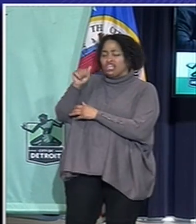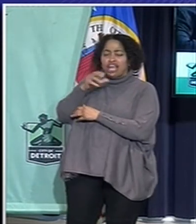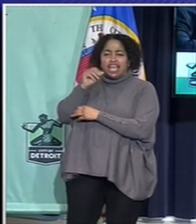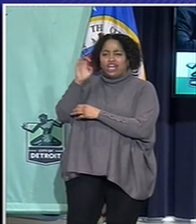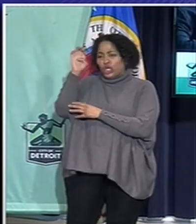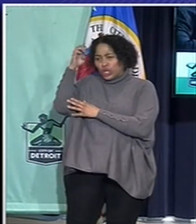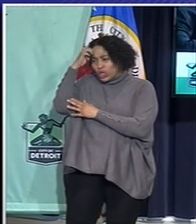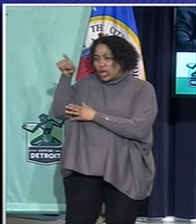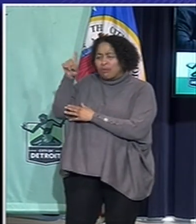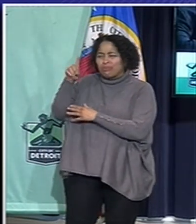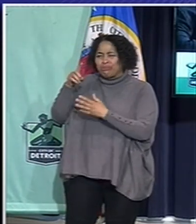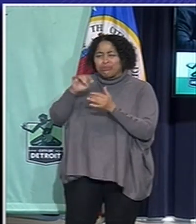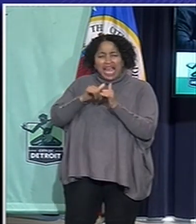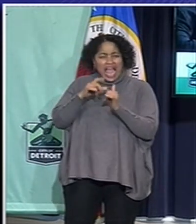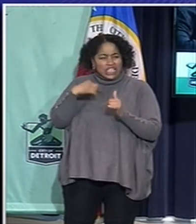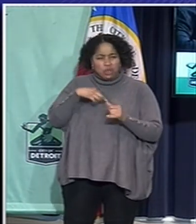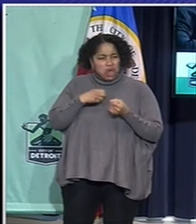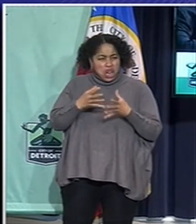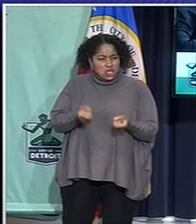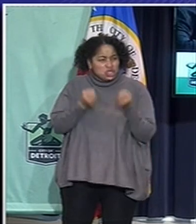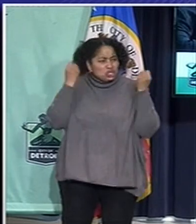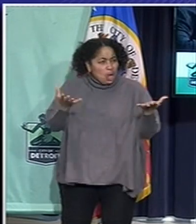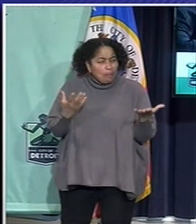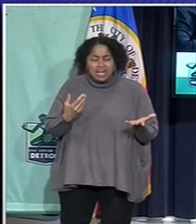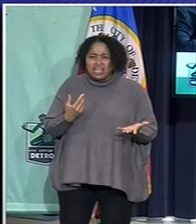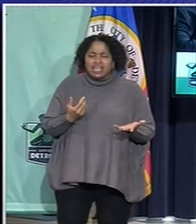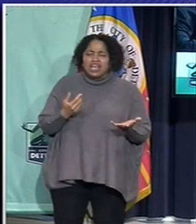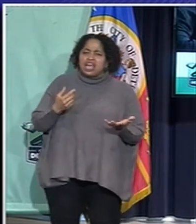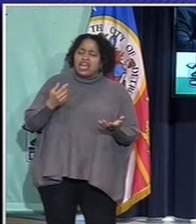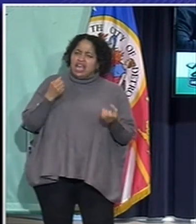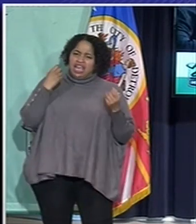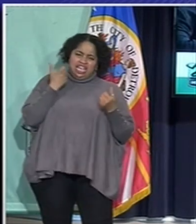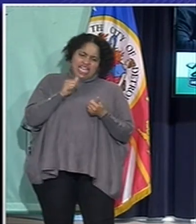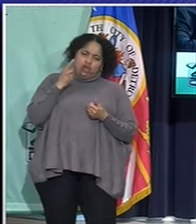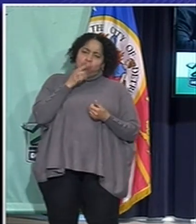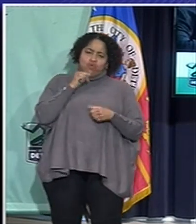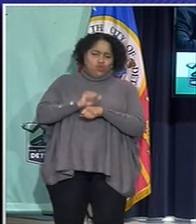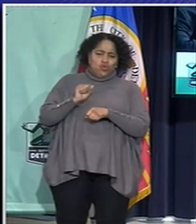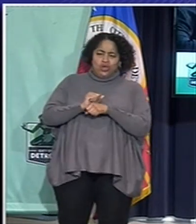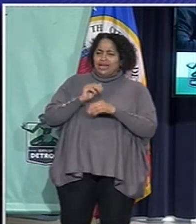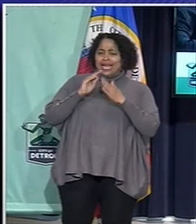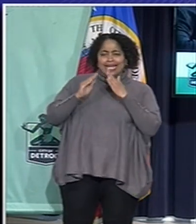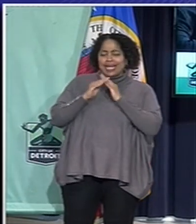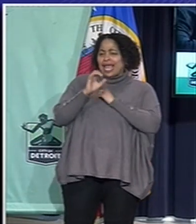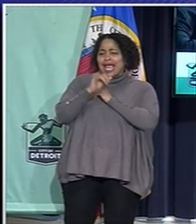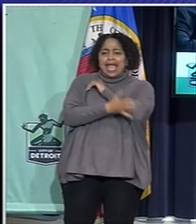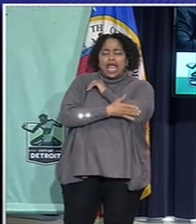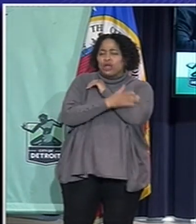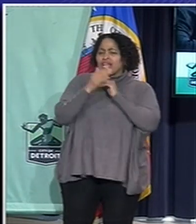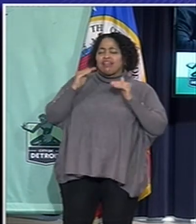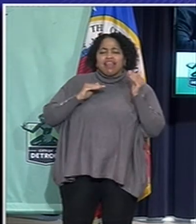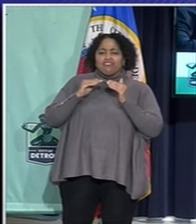lose so many? And I think everybody at the federal level, the state level, the county level, the city level, doctors, scientists,